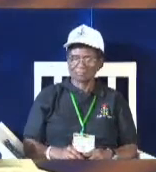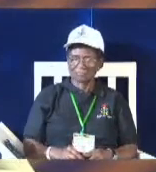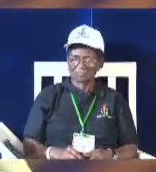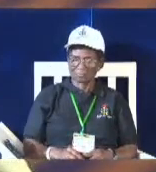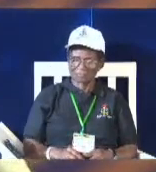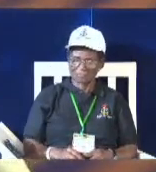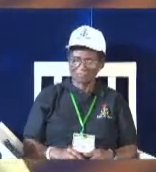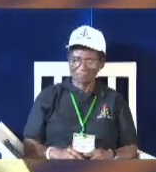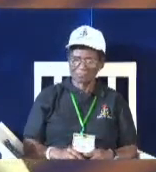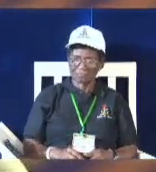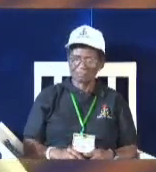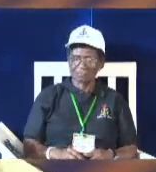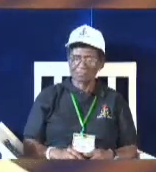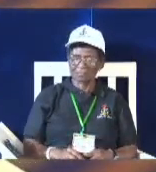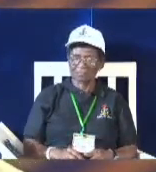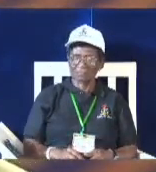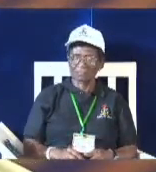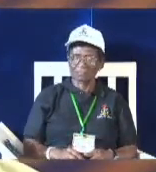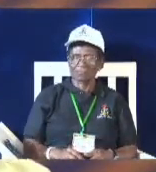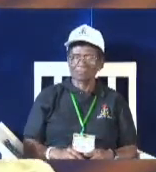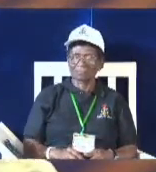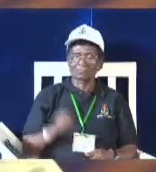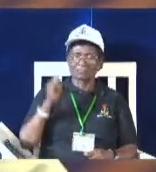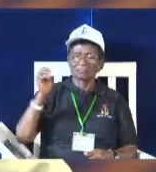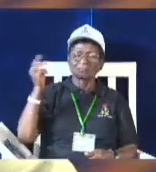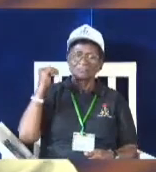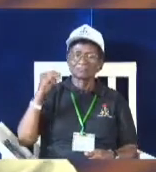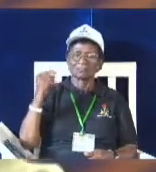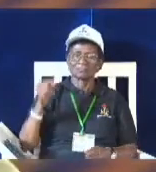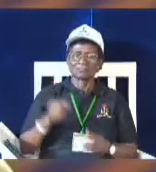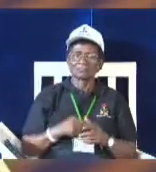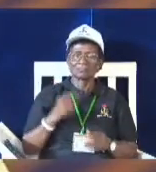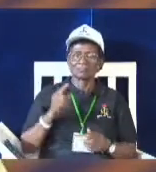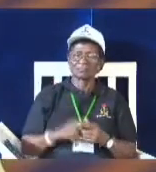members of secret society, was the first to come forward.